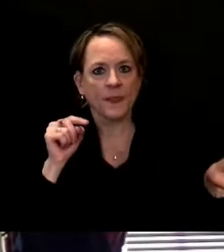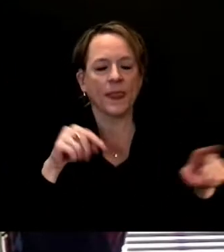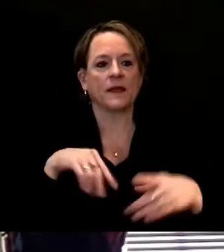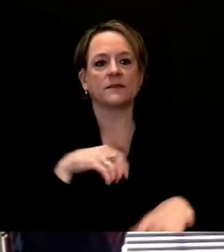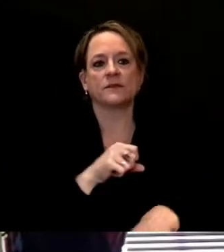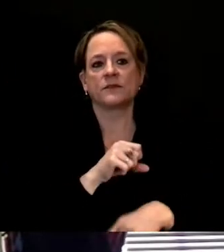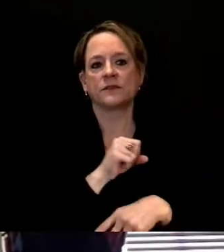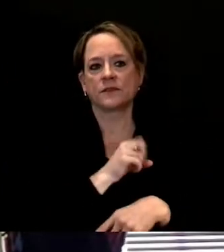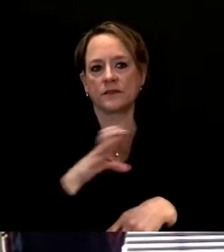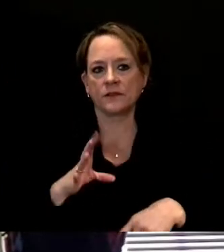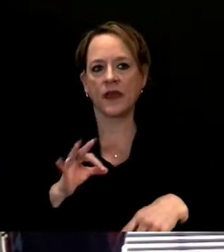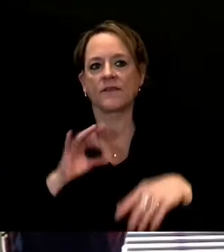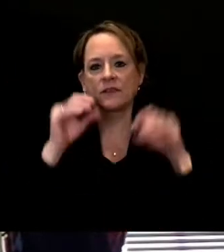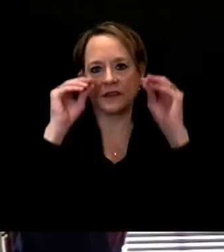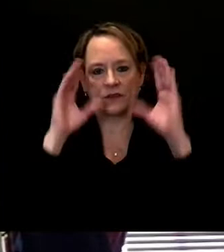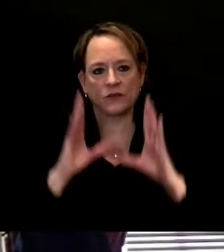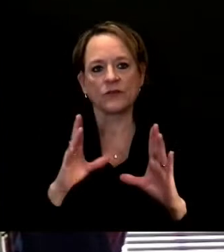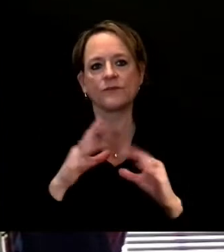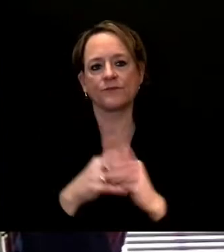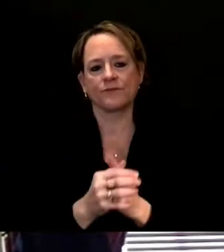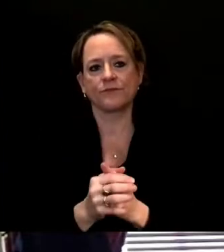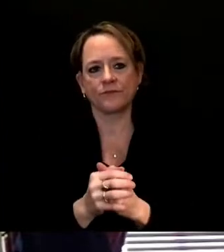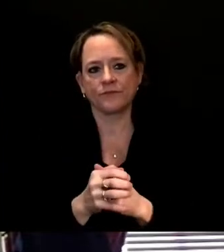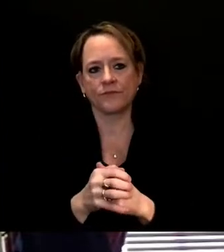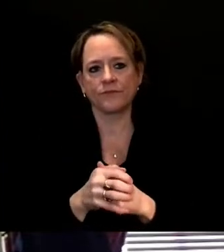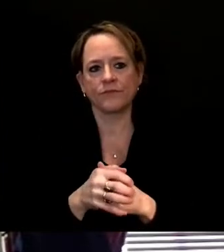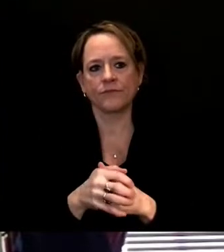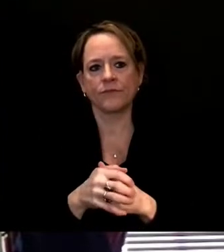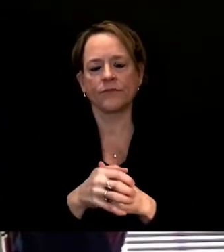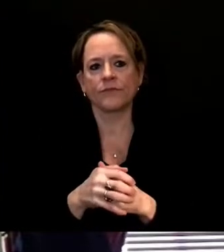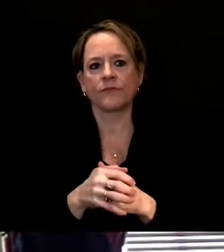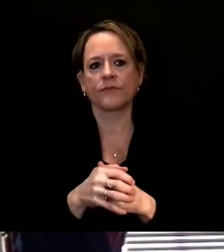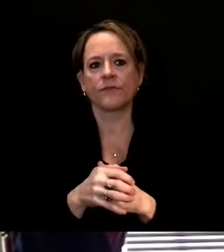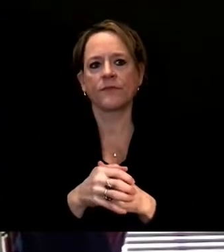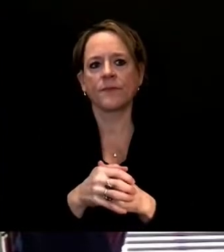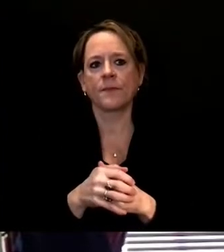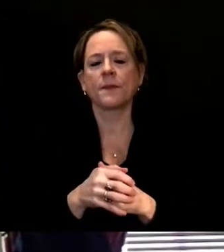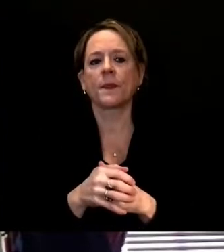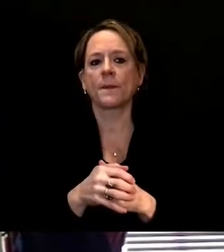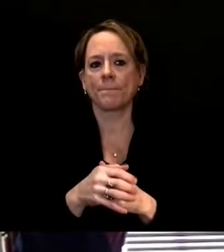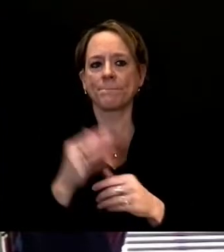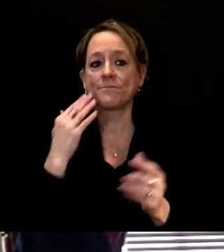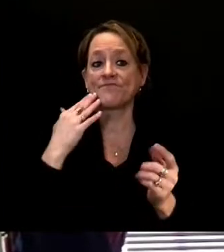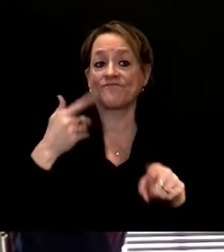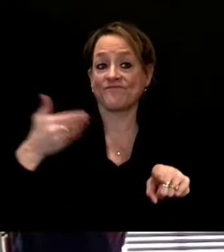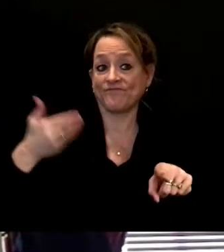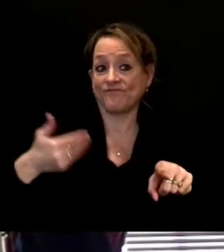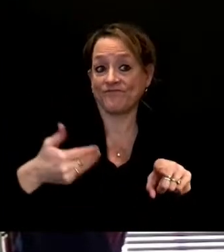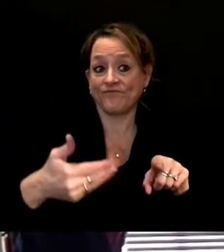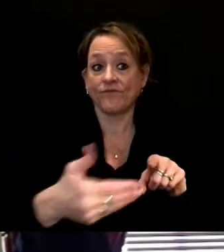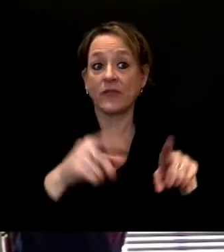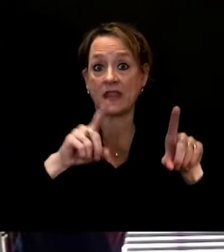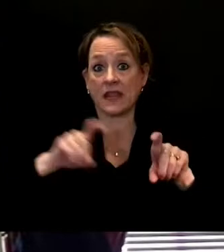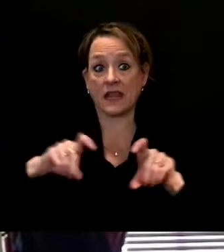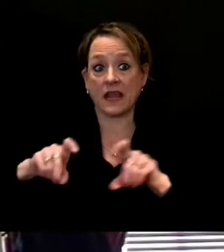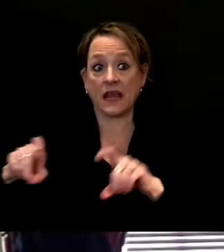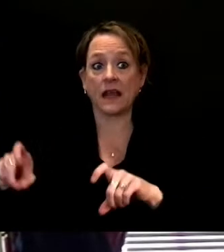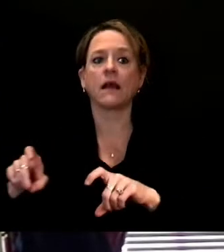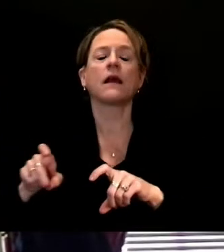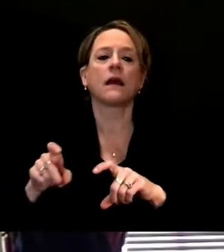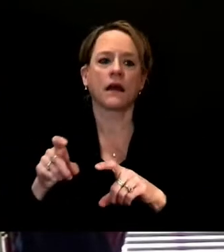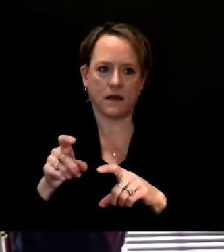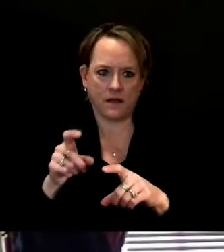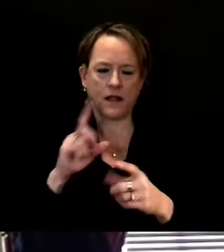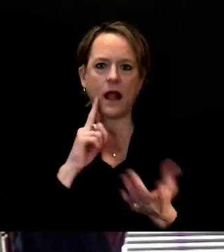the spread of COVID-19. And regular testing can help support schools in making important decisions to protect the health and safety